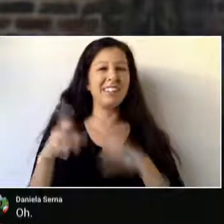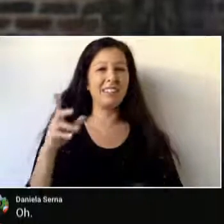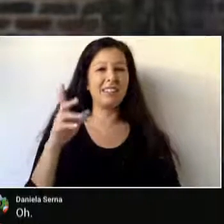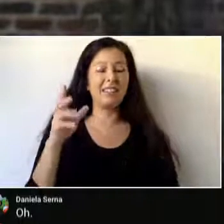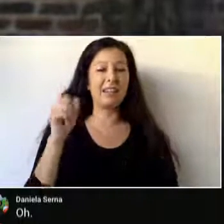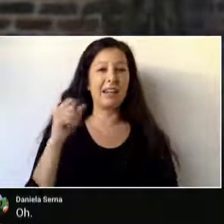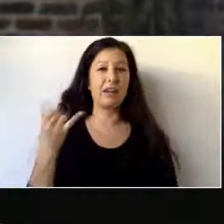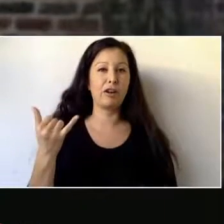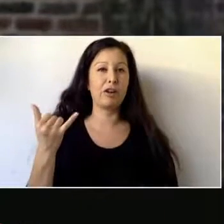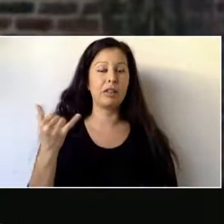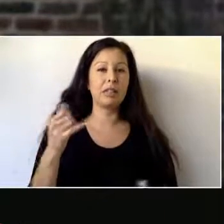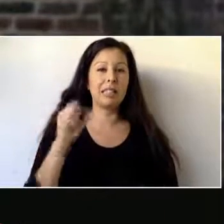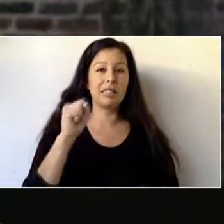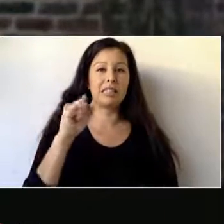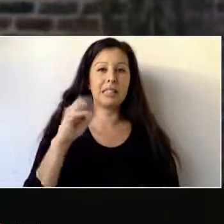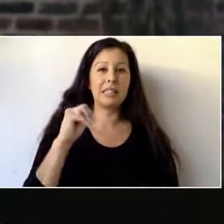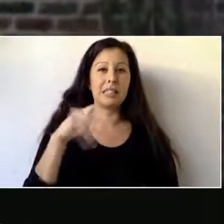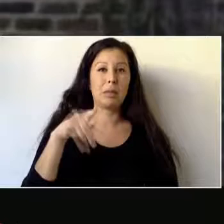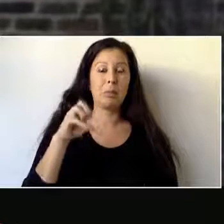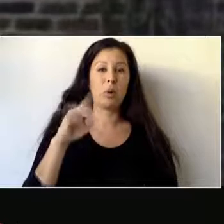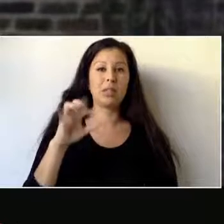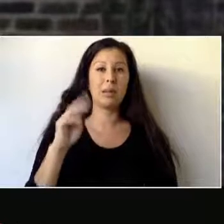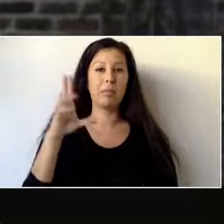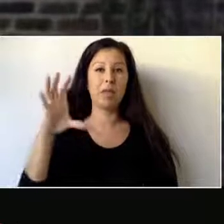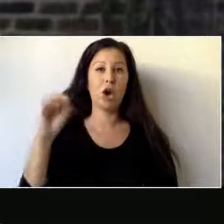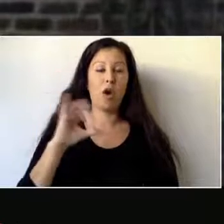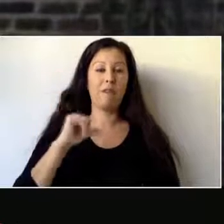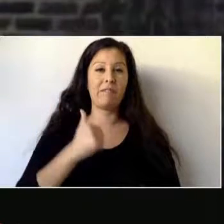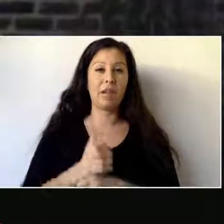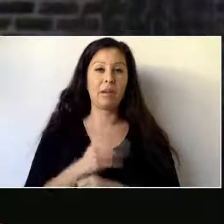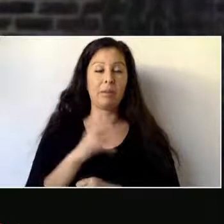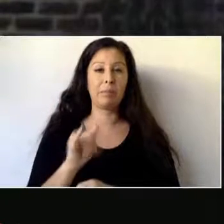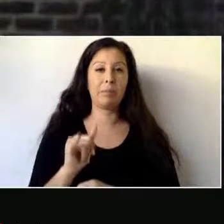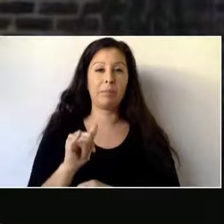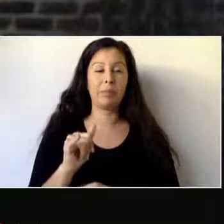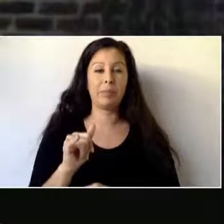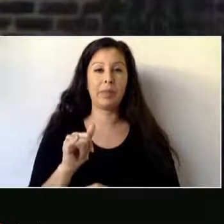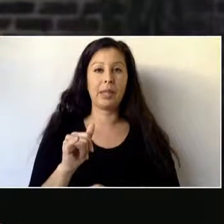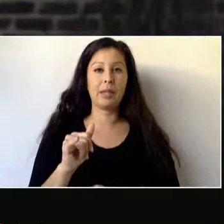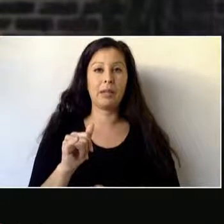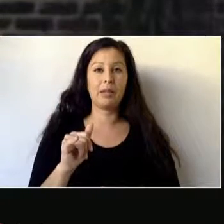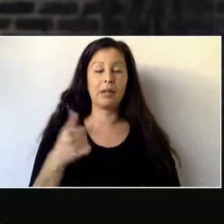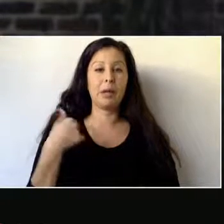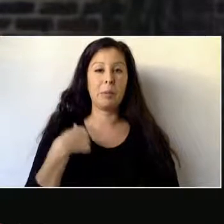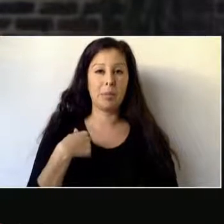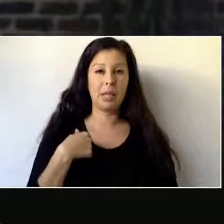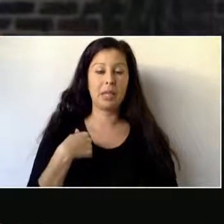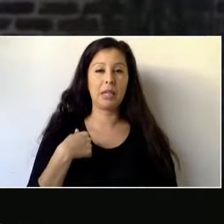A current symposium was co-founded by me,